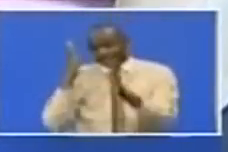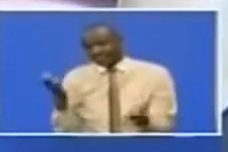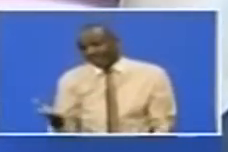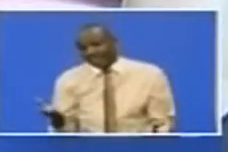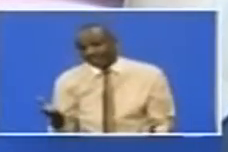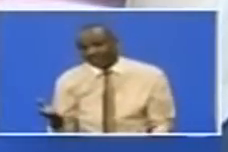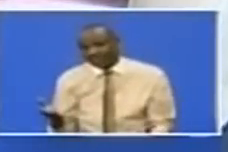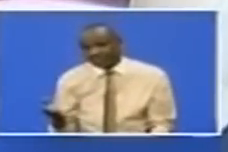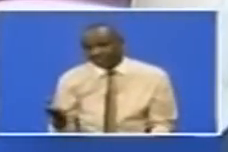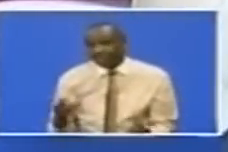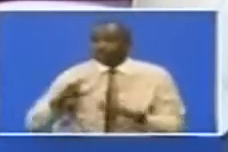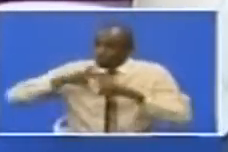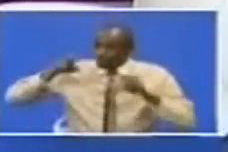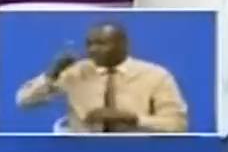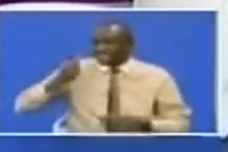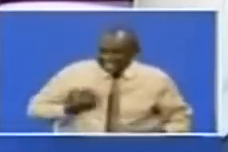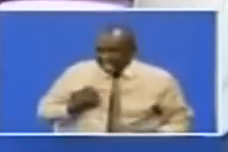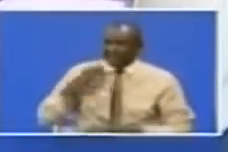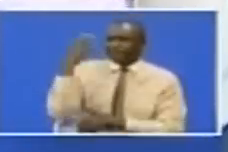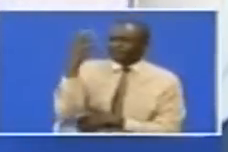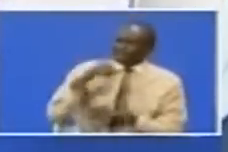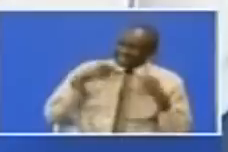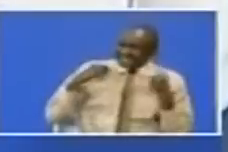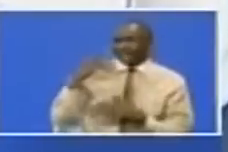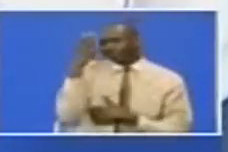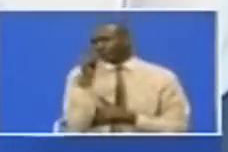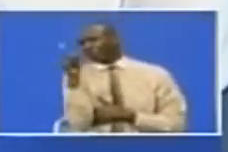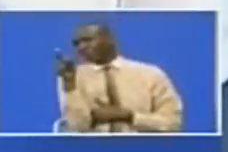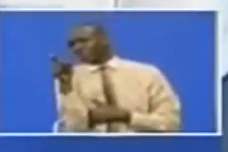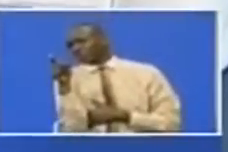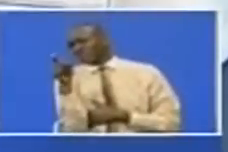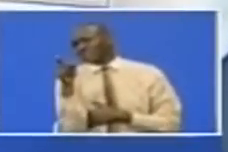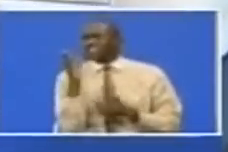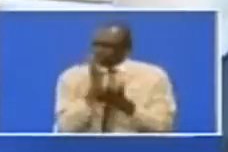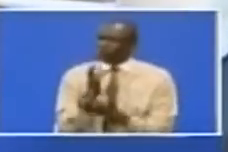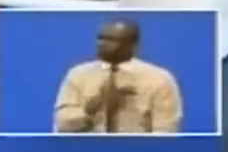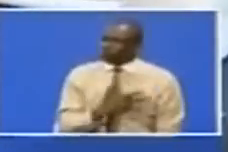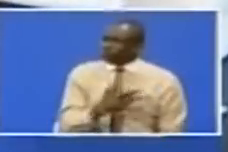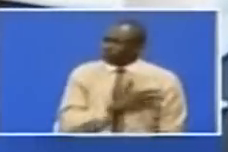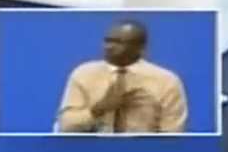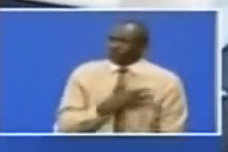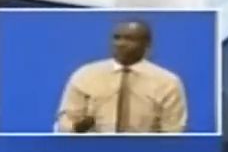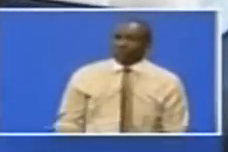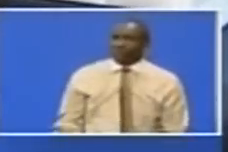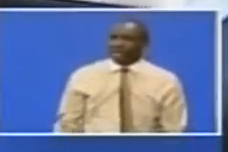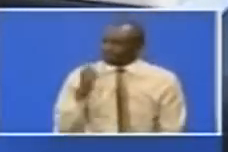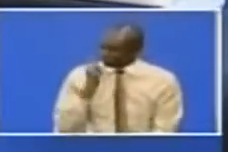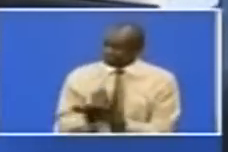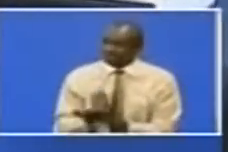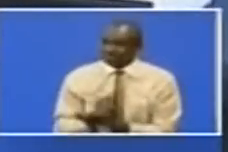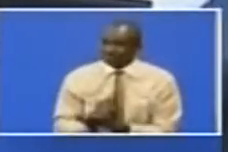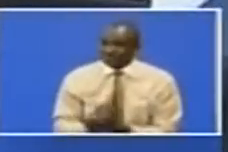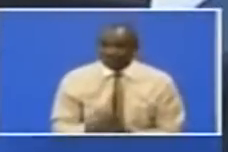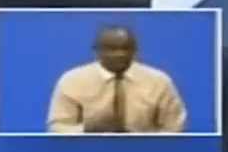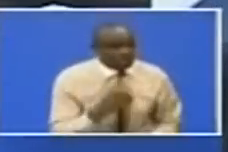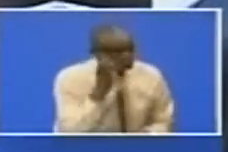you know, just coming like to look for this lady, you know, this pastor, this reverend who's touching lives. Amen. Yeah.